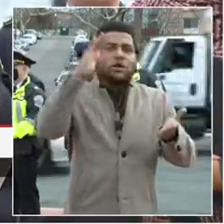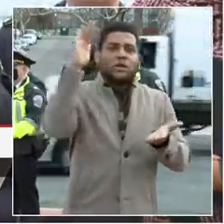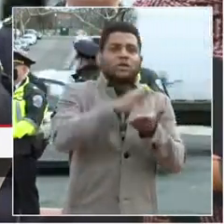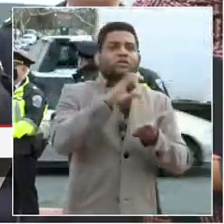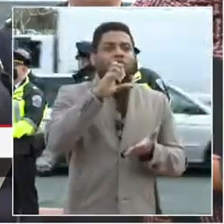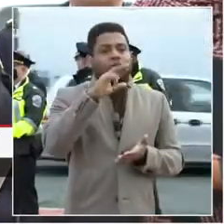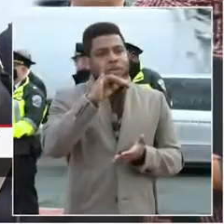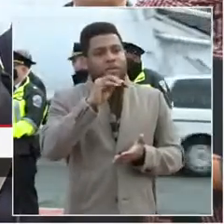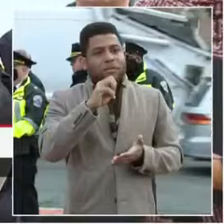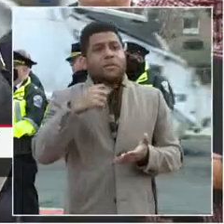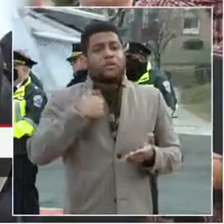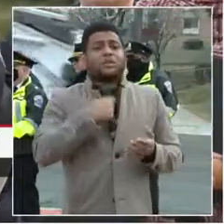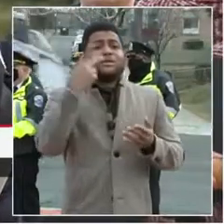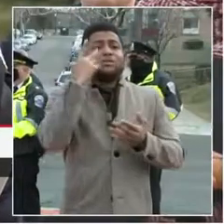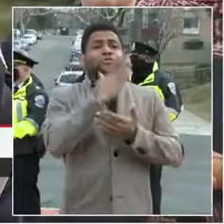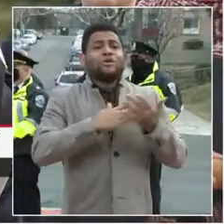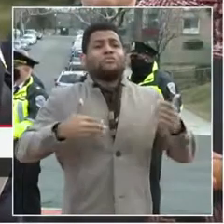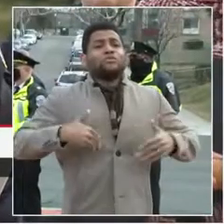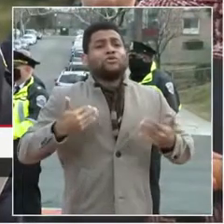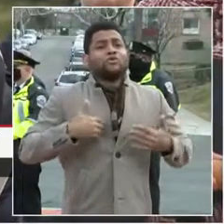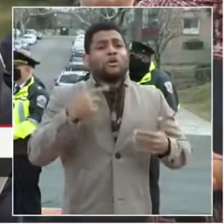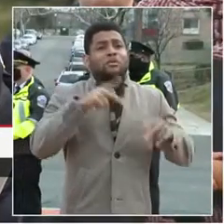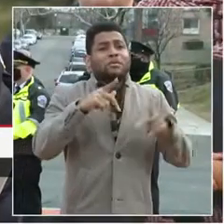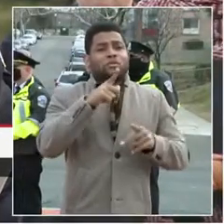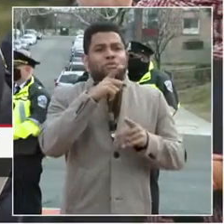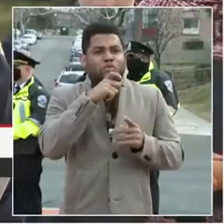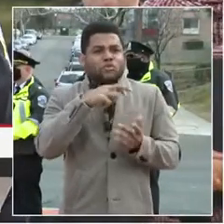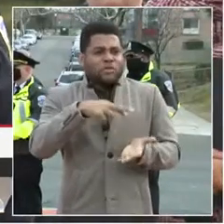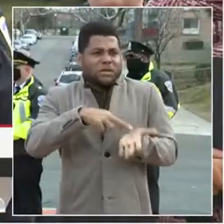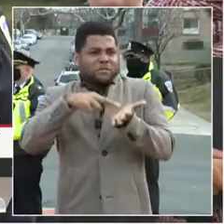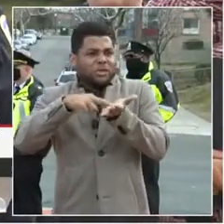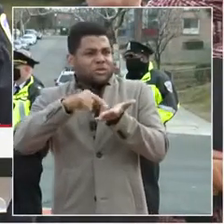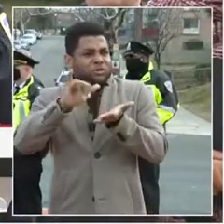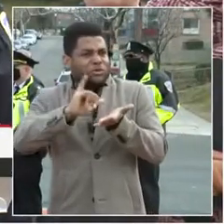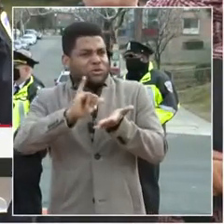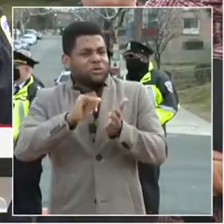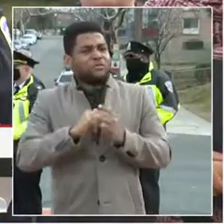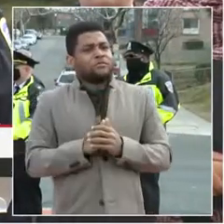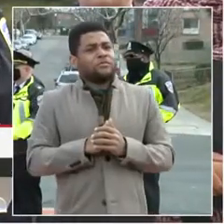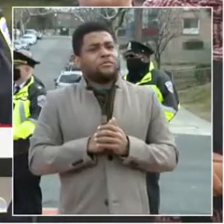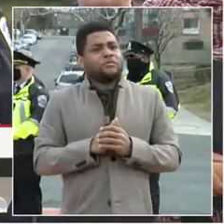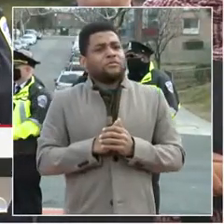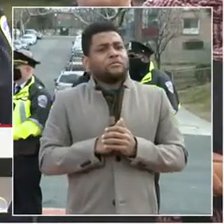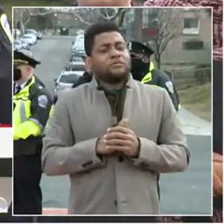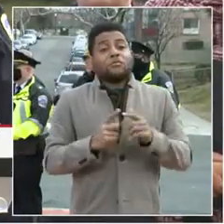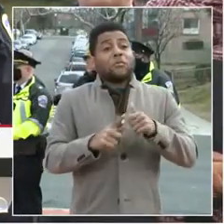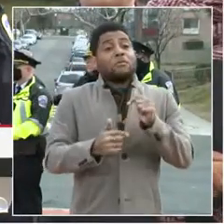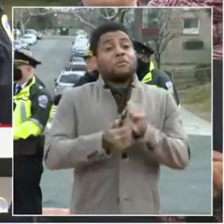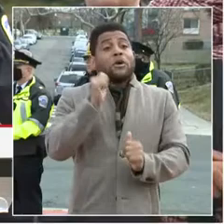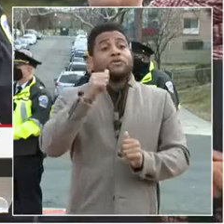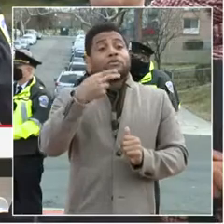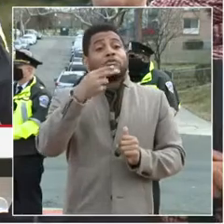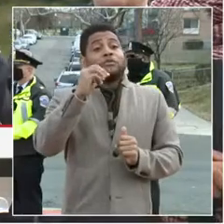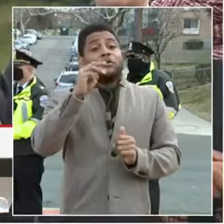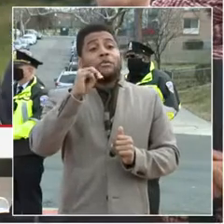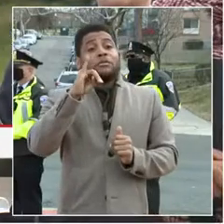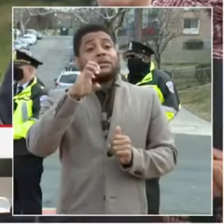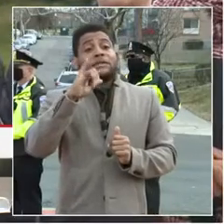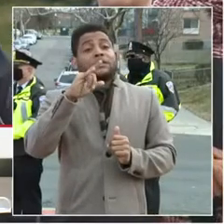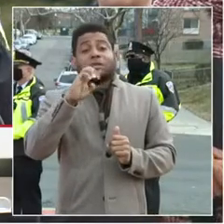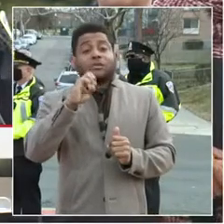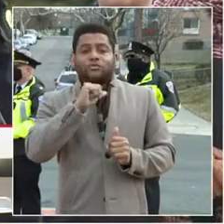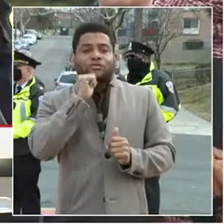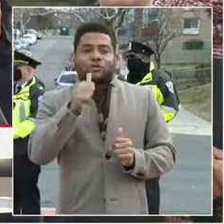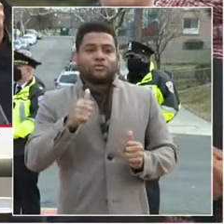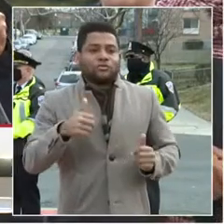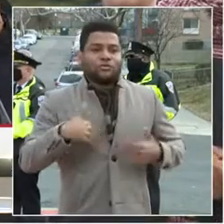that are represented in that space, the majority of the homicides that we see have not been of our juveniles. The perpetrators of those homicides have